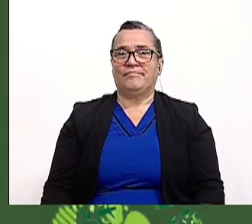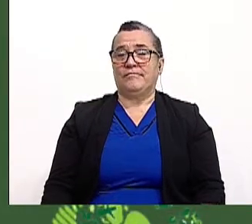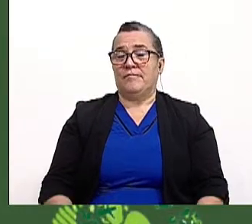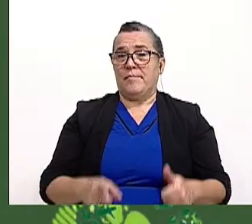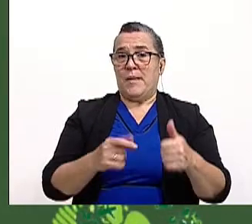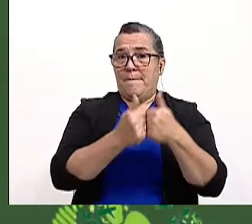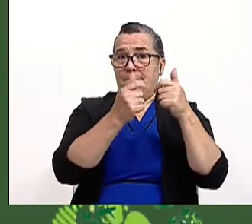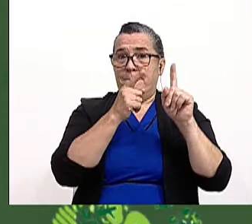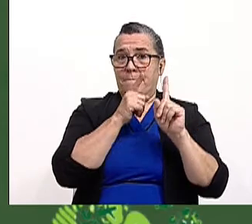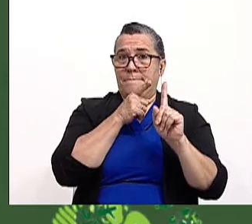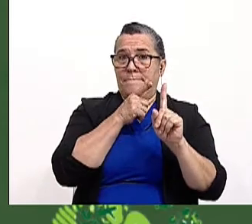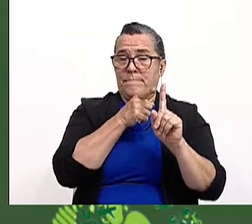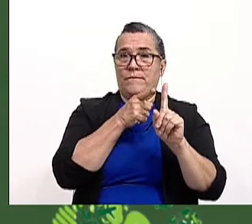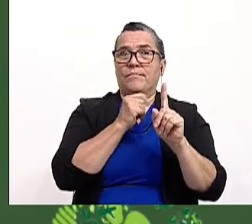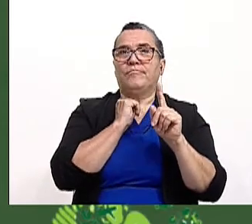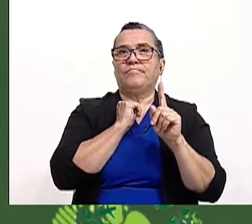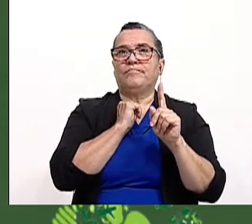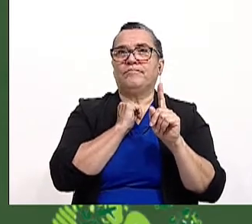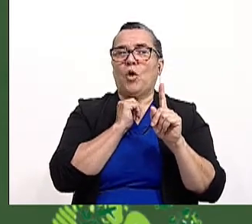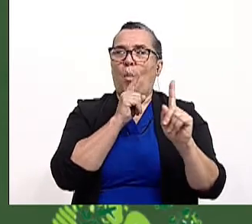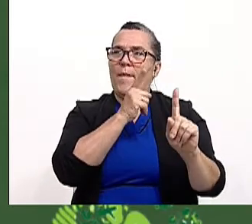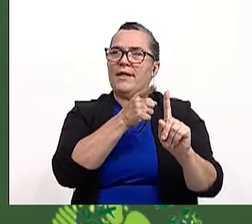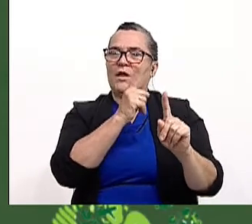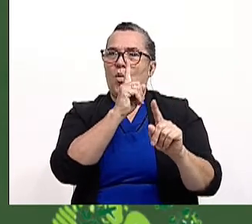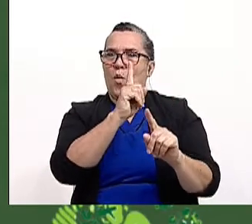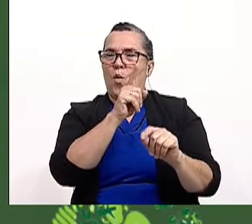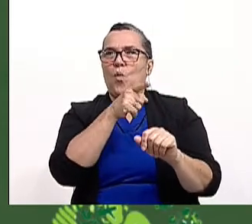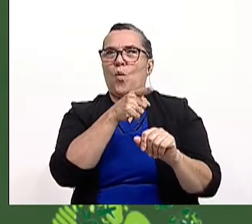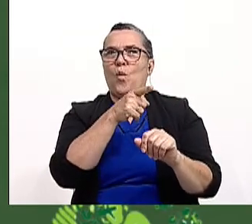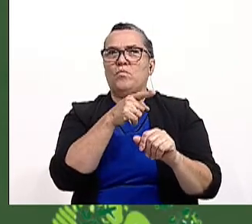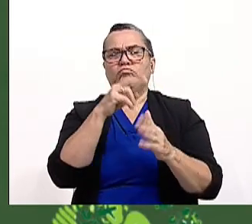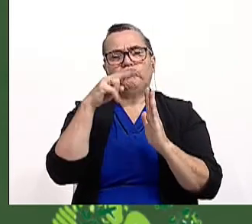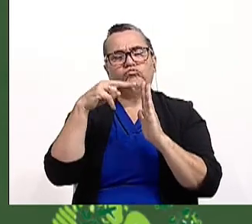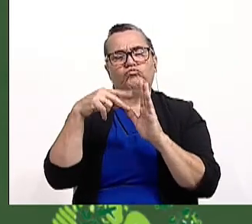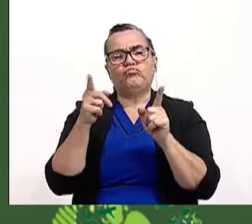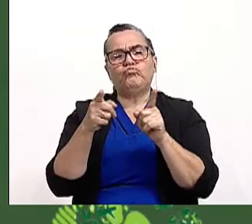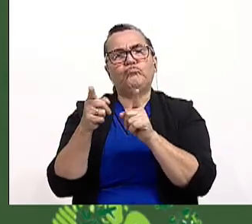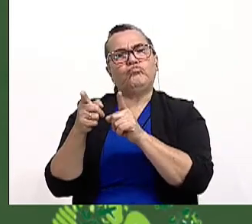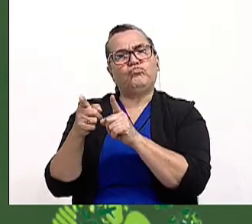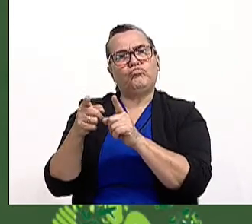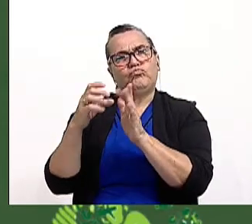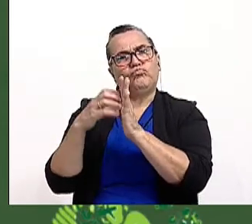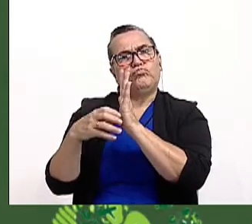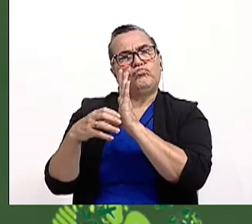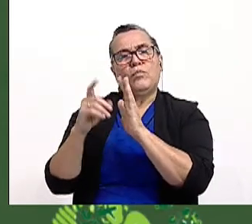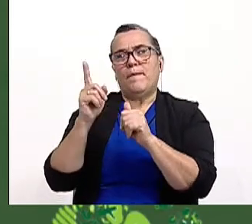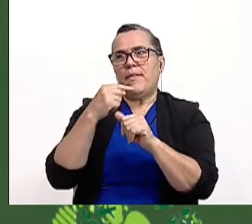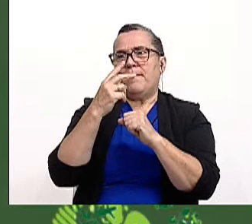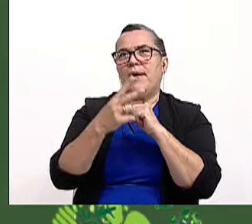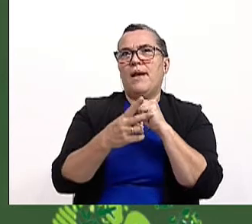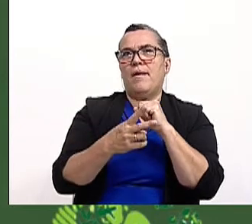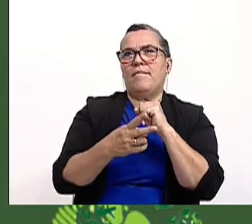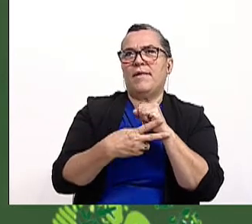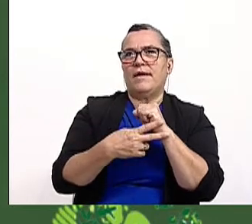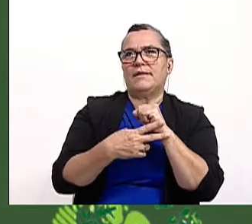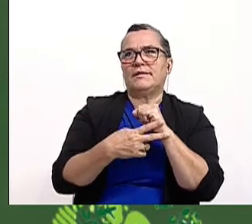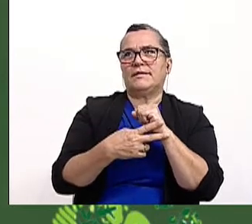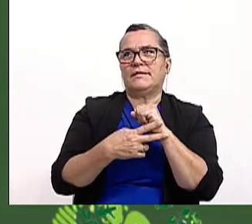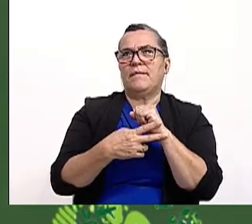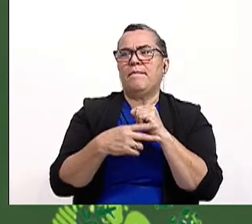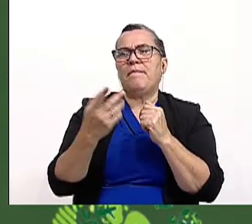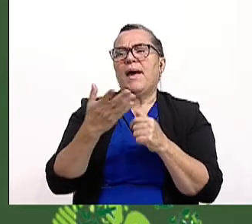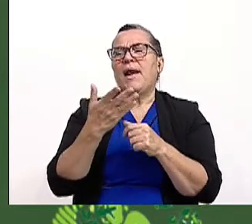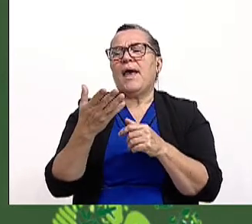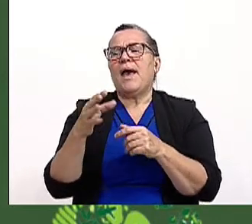Okay, task number 1. Read 4 short tests for the first time to get the gist and